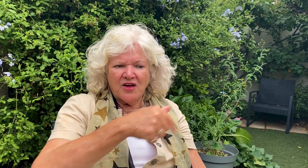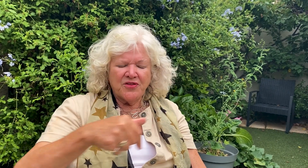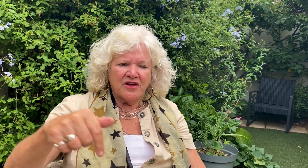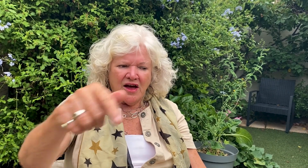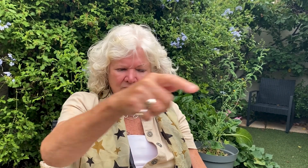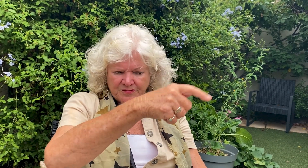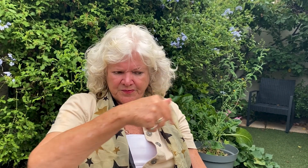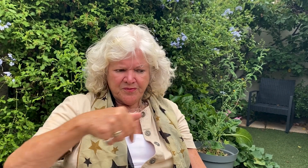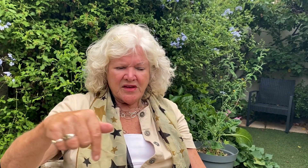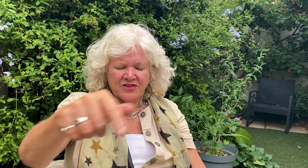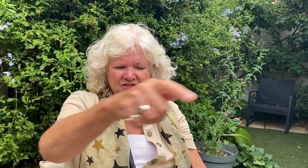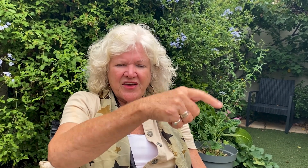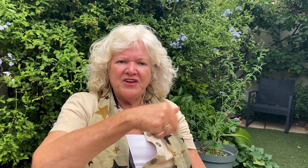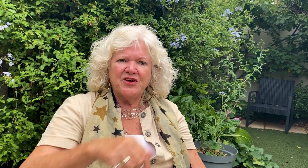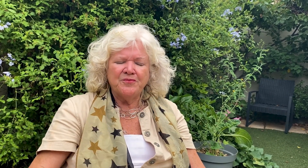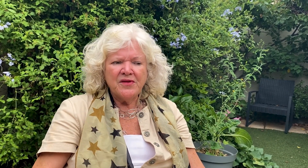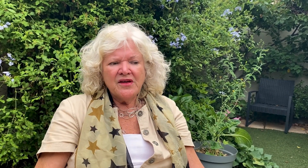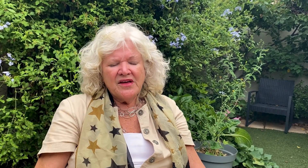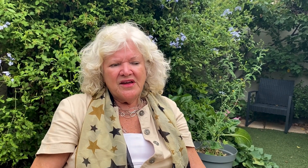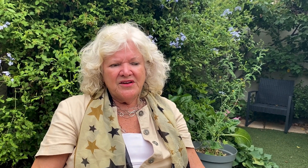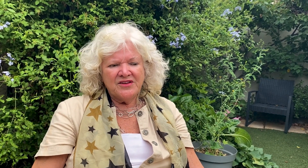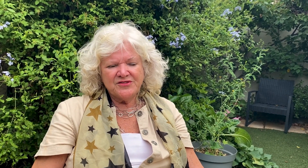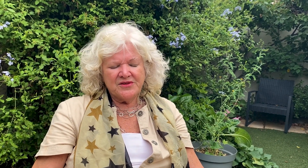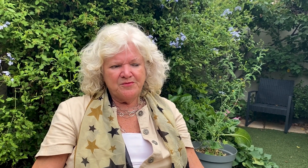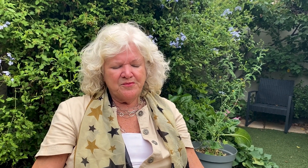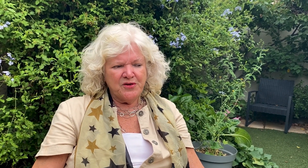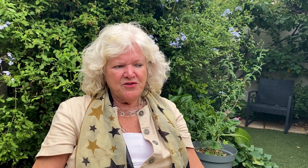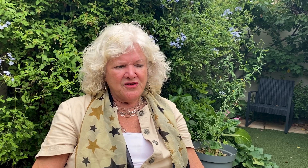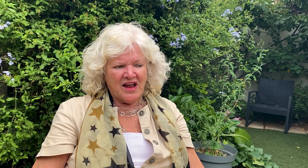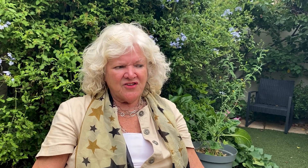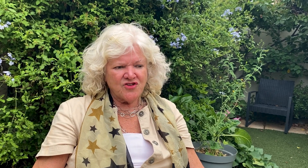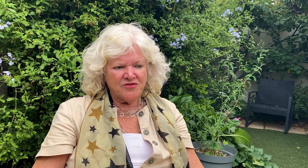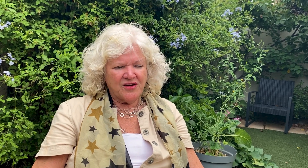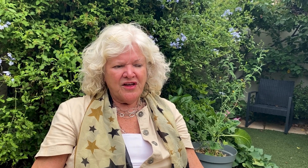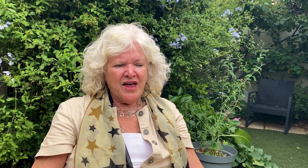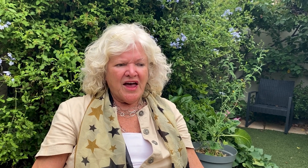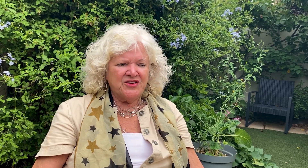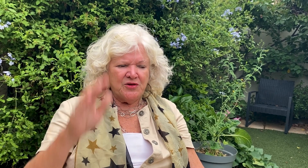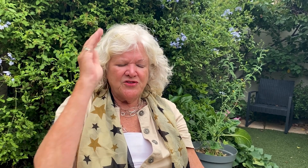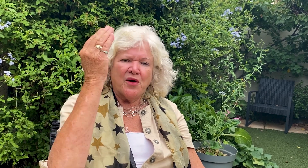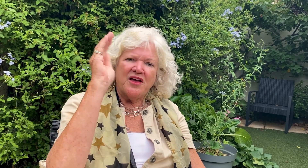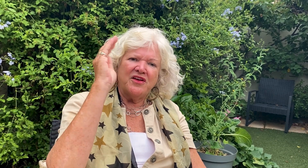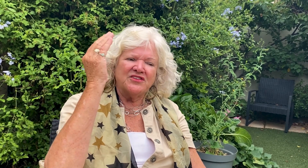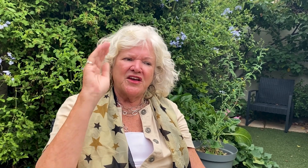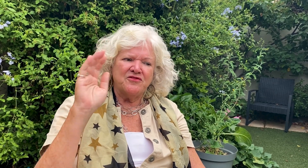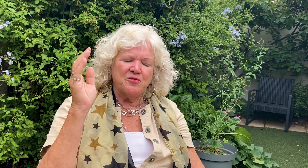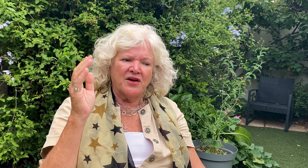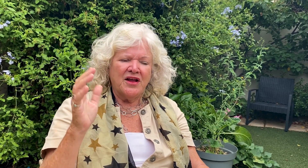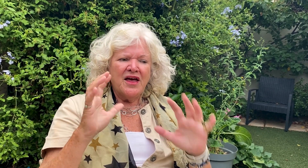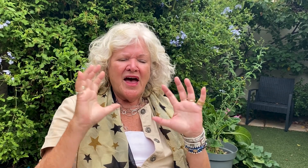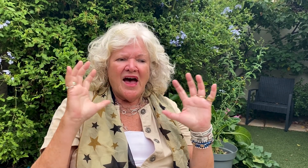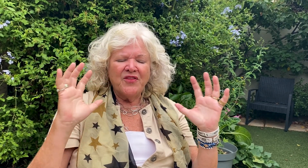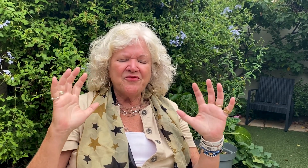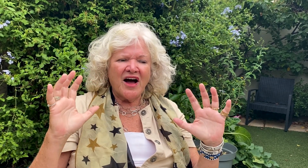ride around the stadium in his beautiful Land Rover, and he was waving at